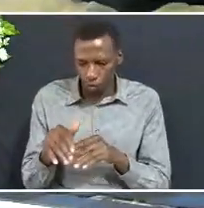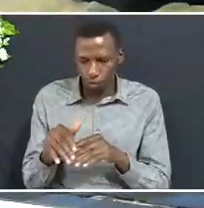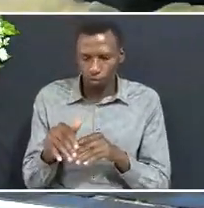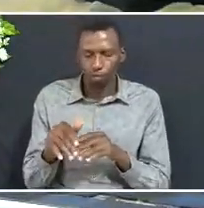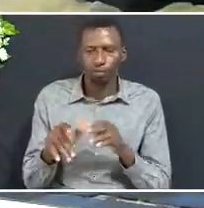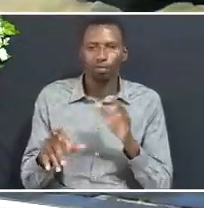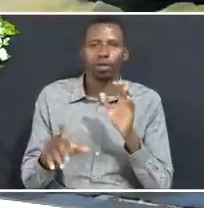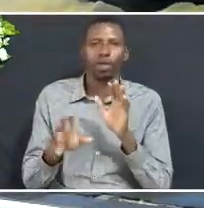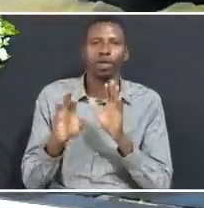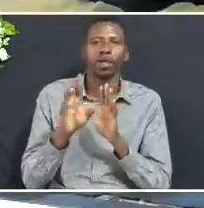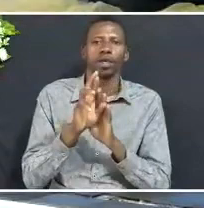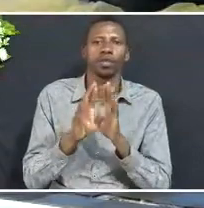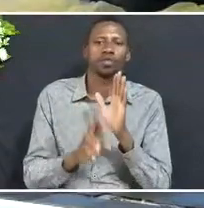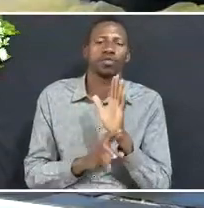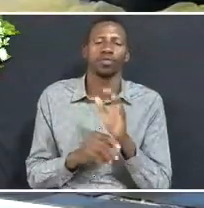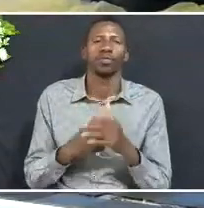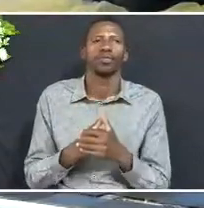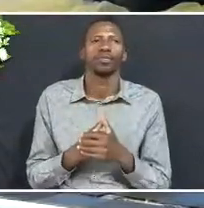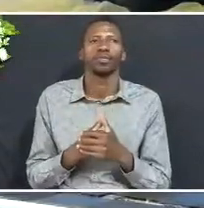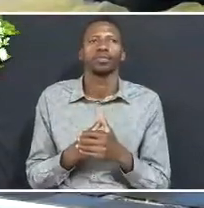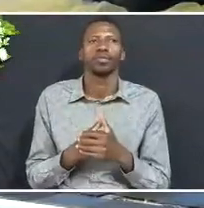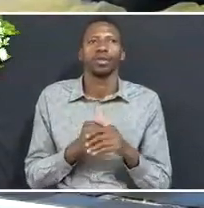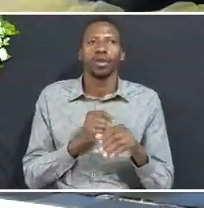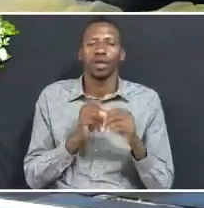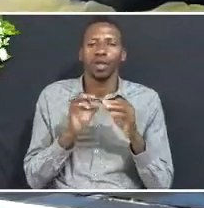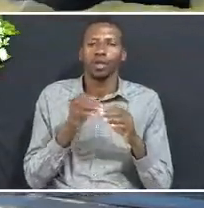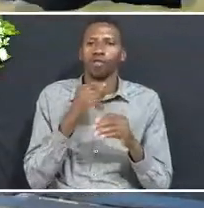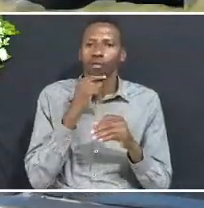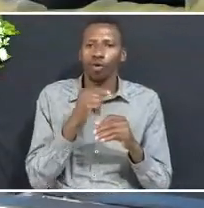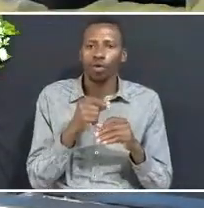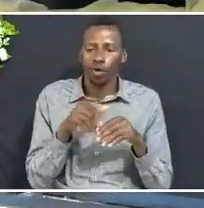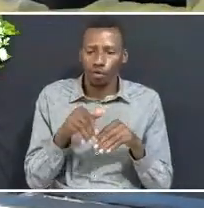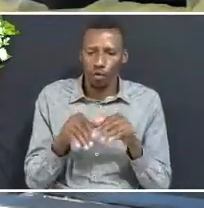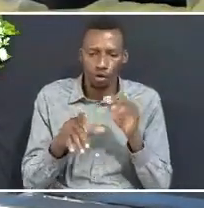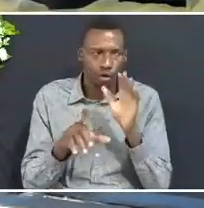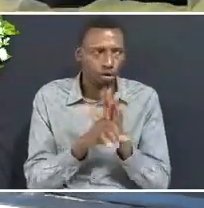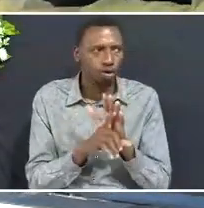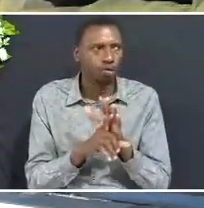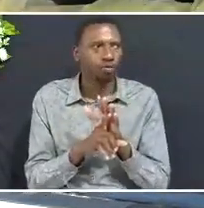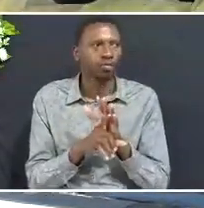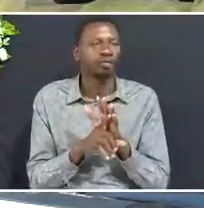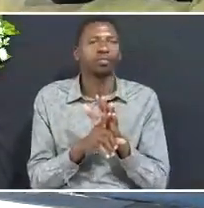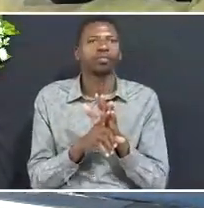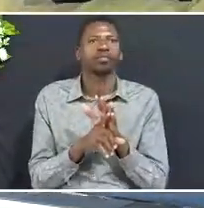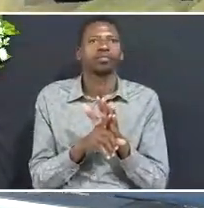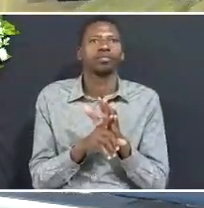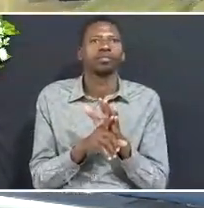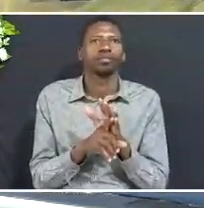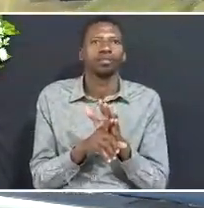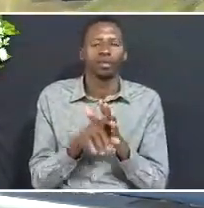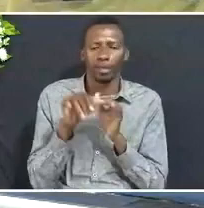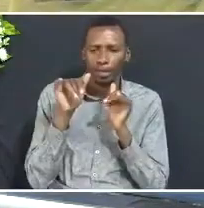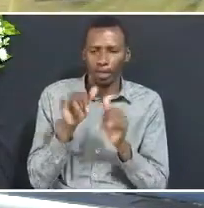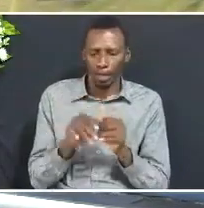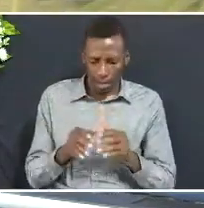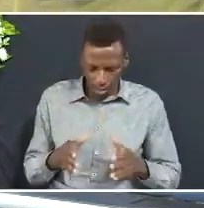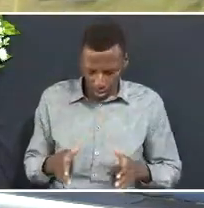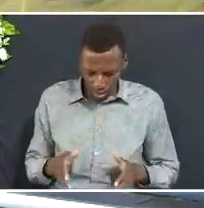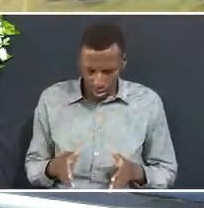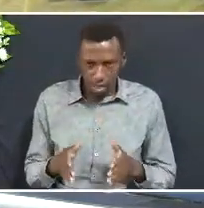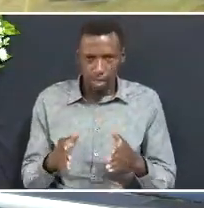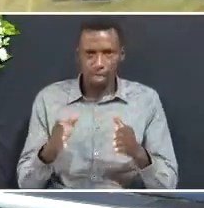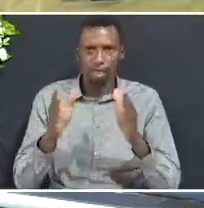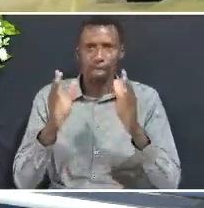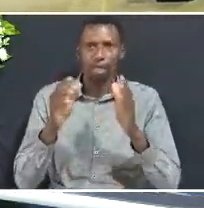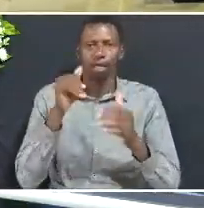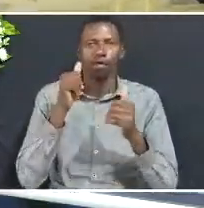instructions. Had the boy followed the instructions of staying on board in the pathway, which he knew